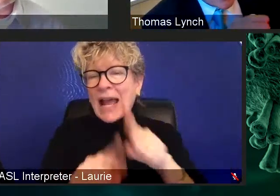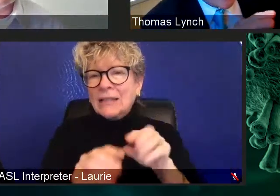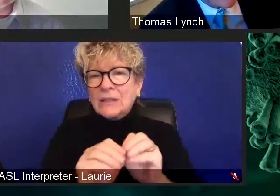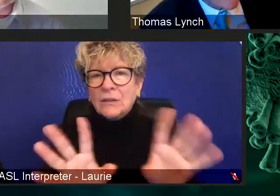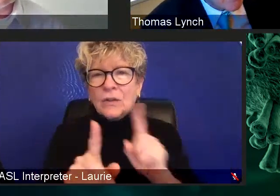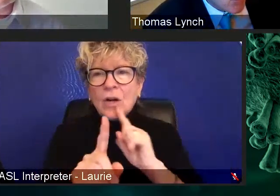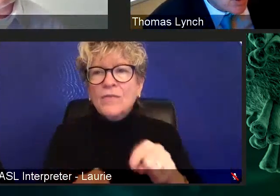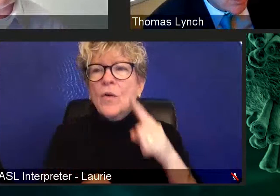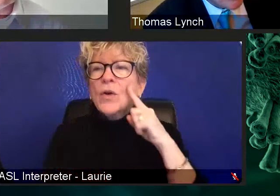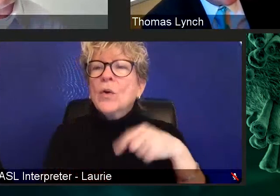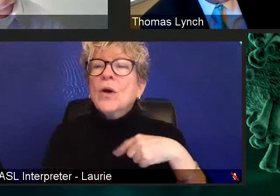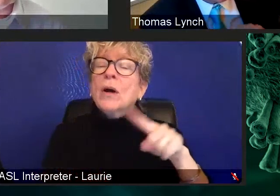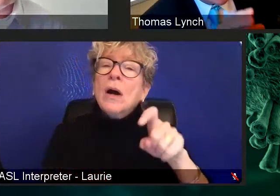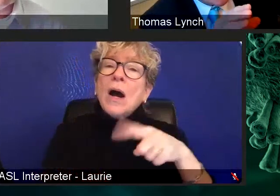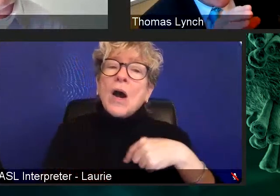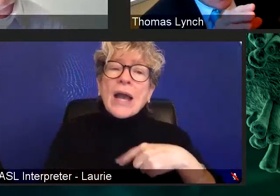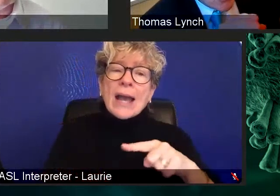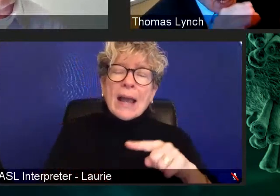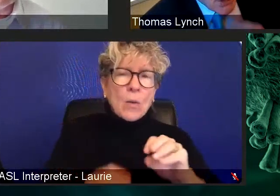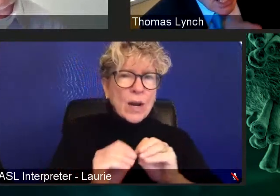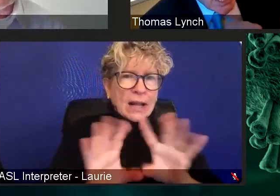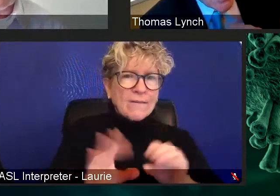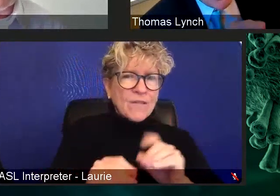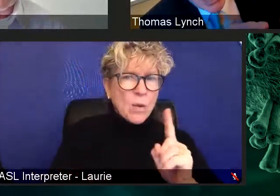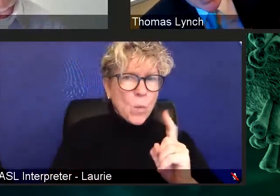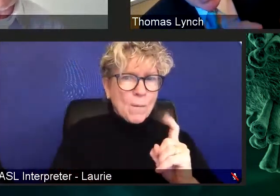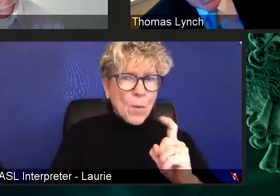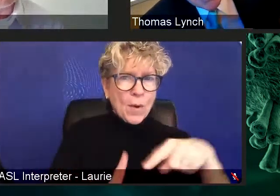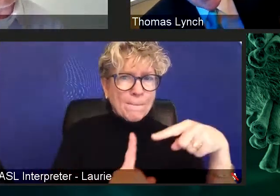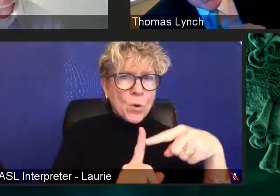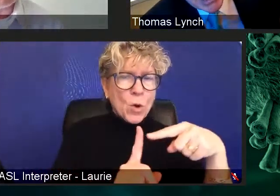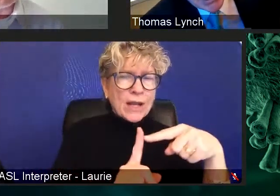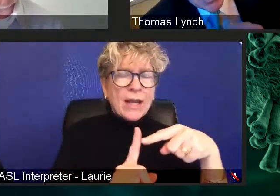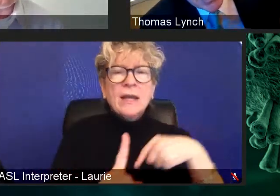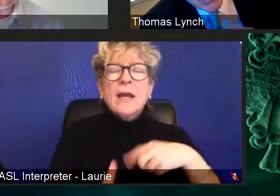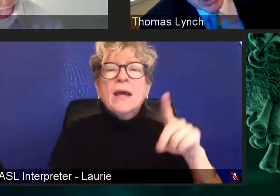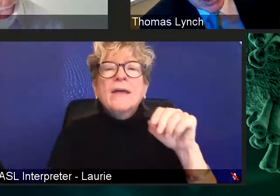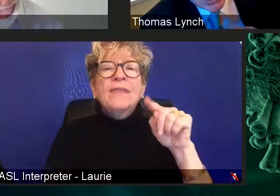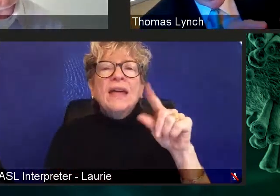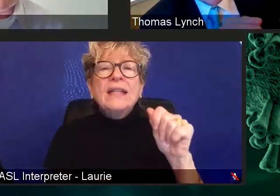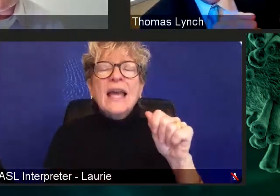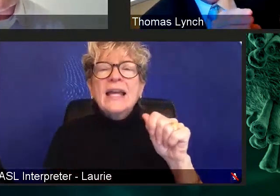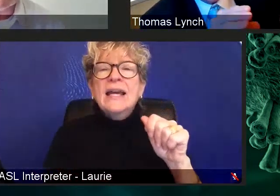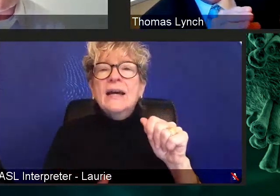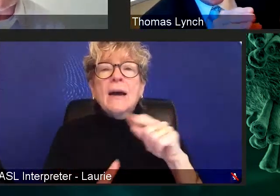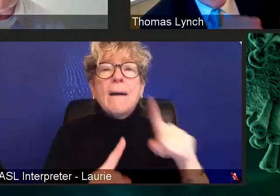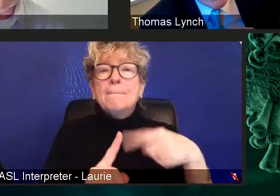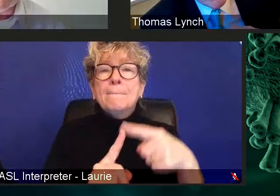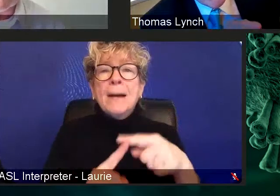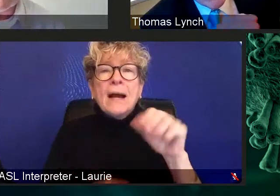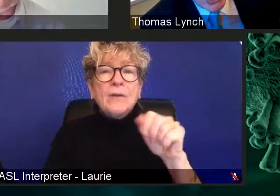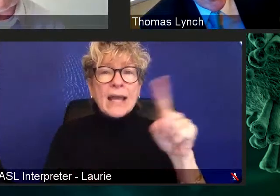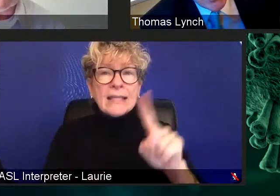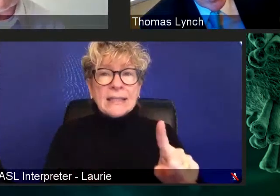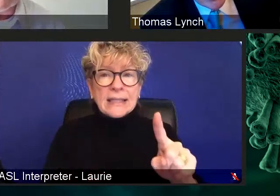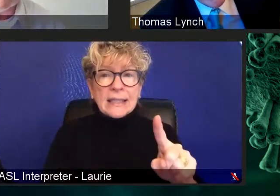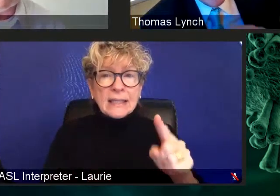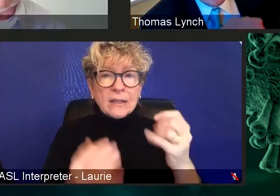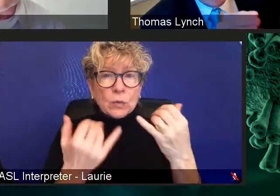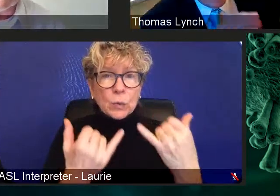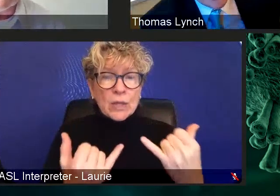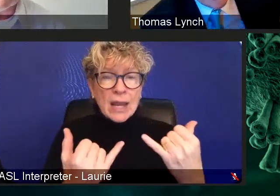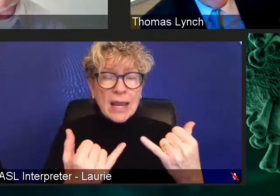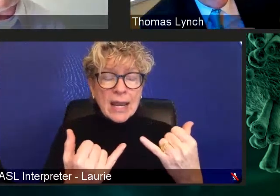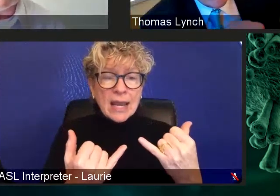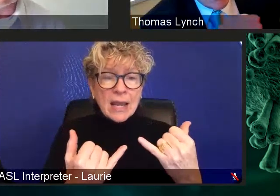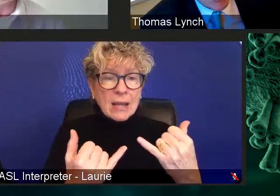And please correct me if I'm wrong, but there's nothing in this data that came out today on AZ that should question the safety